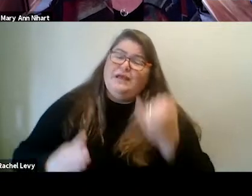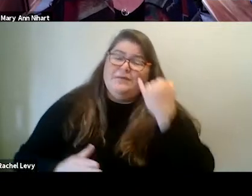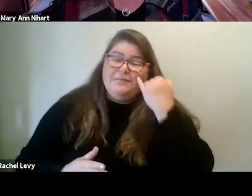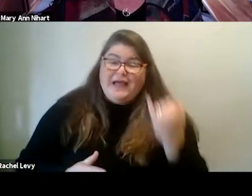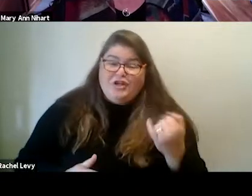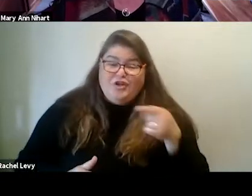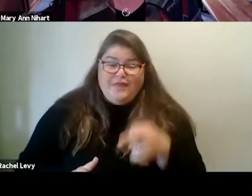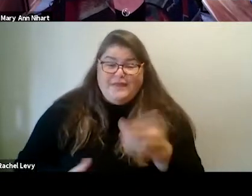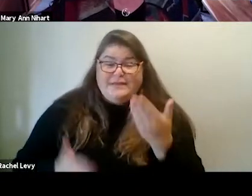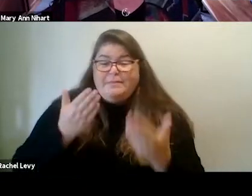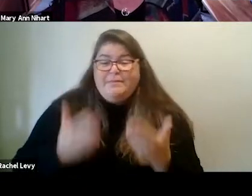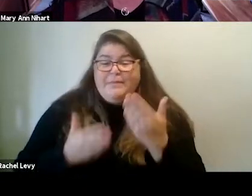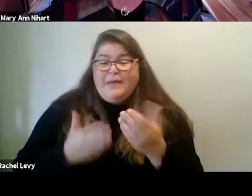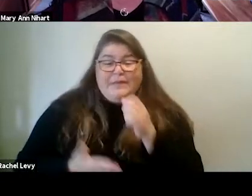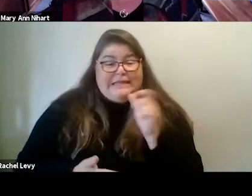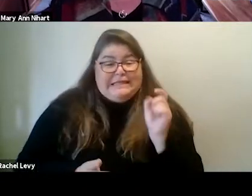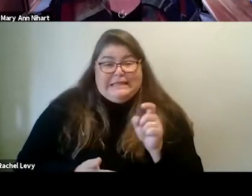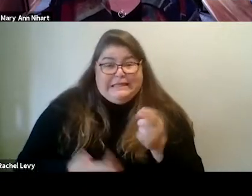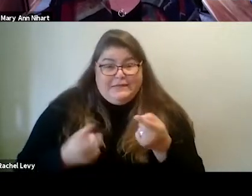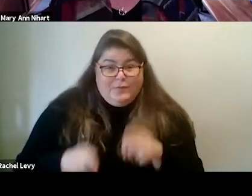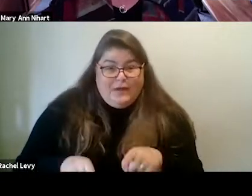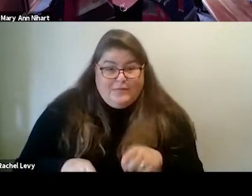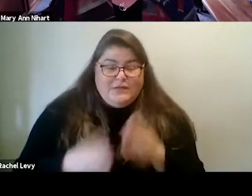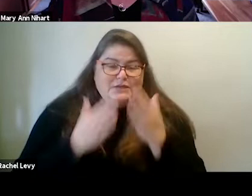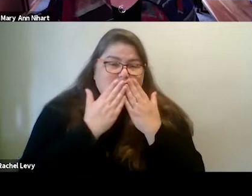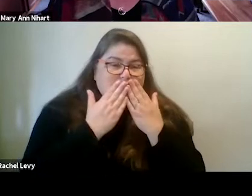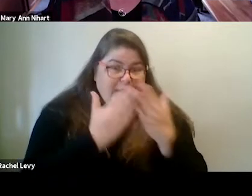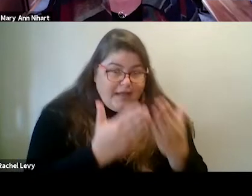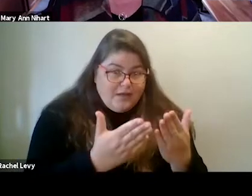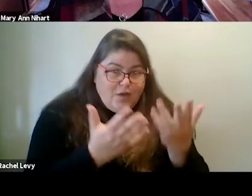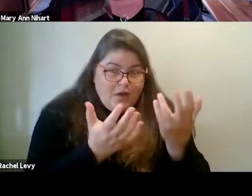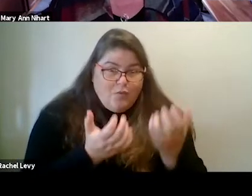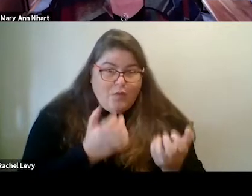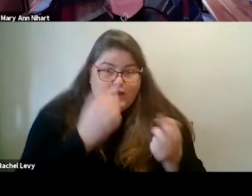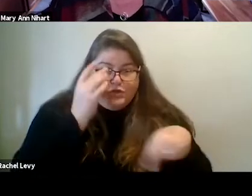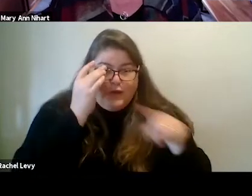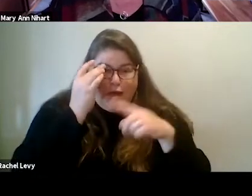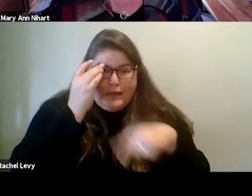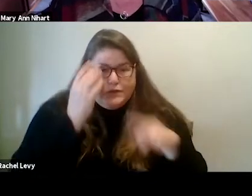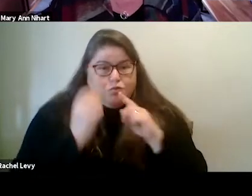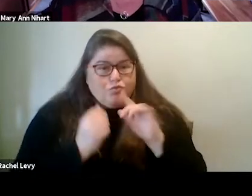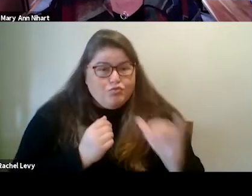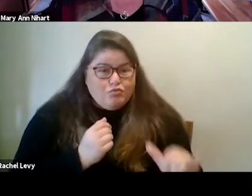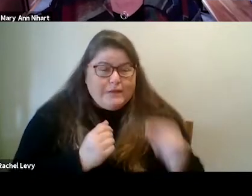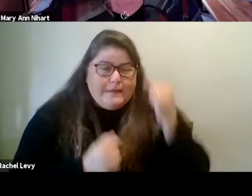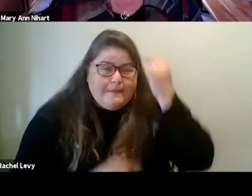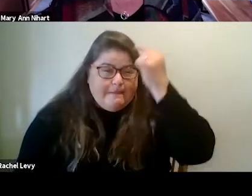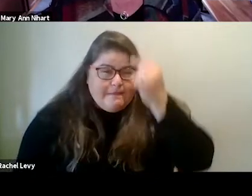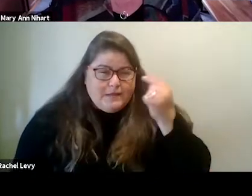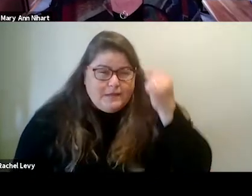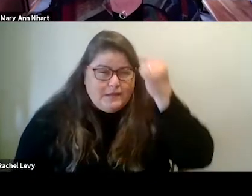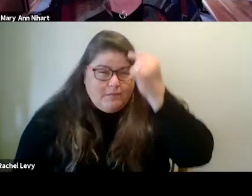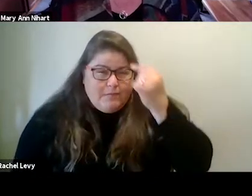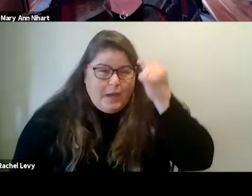had to occur at all. Thank you so much. I want you to really think about these issues as you go through